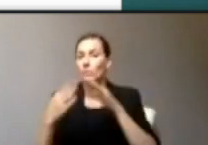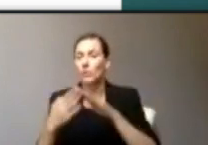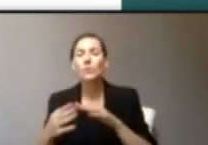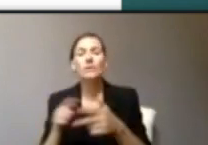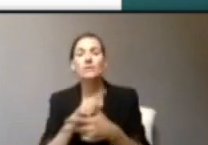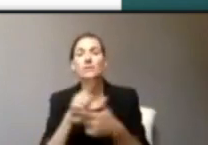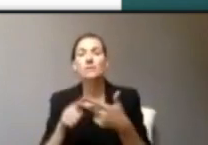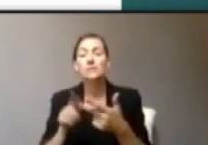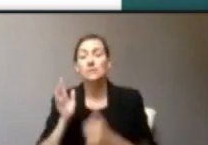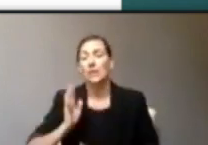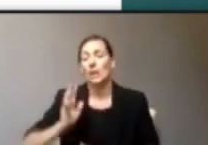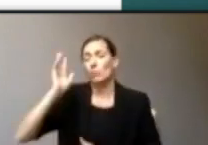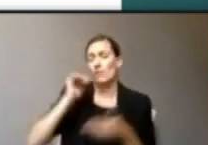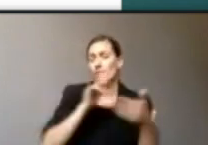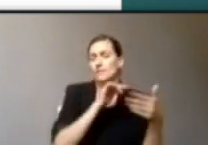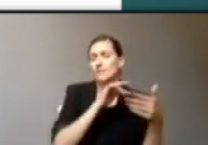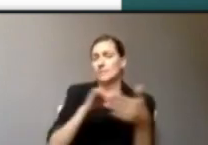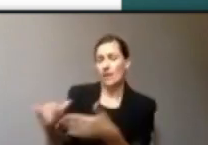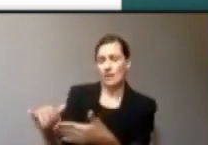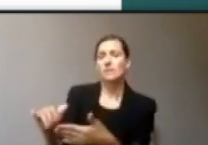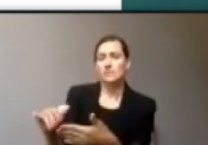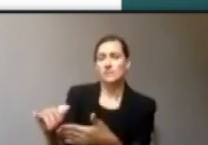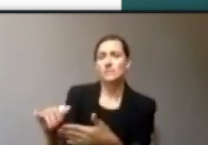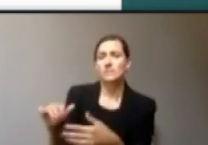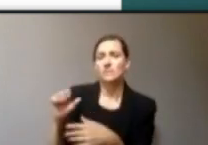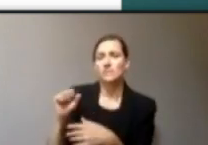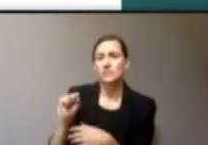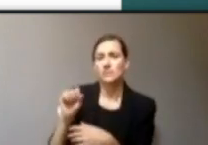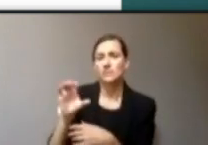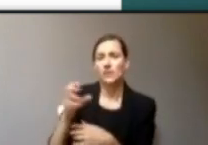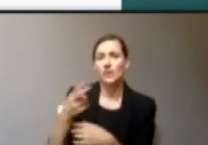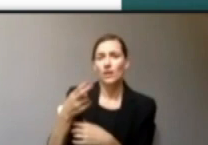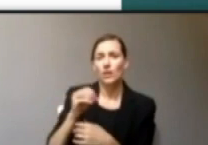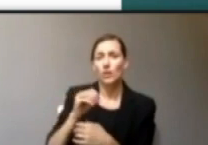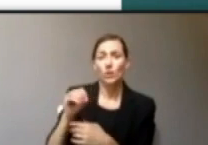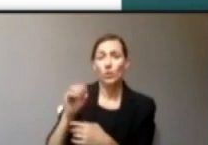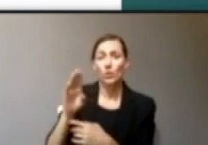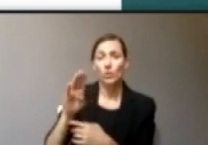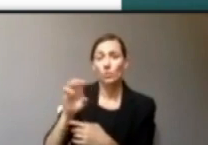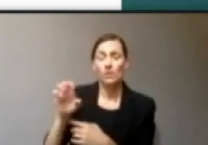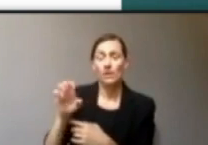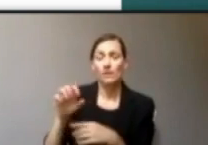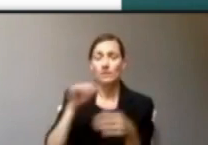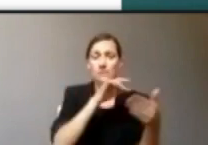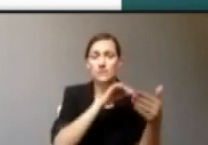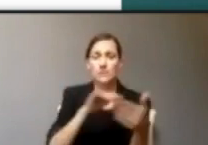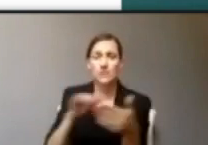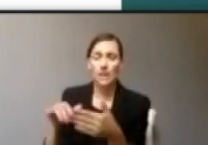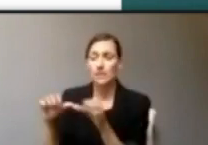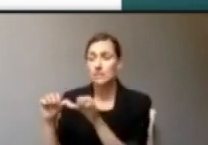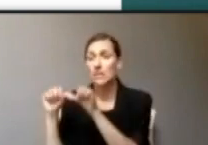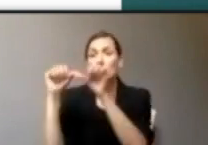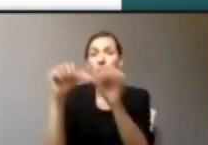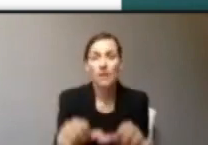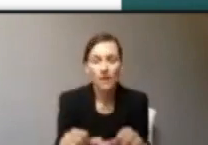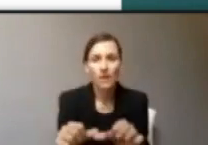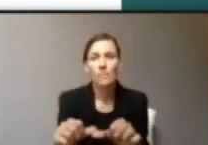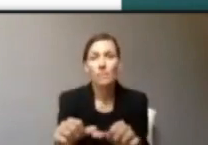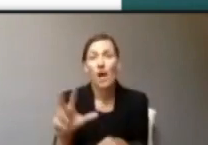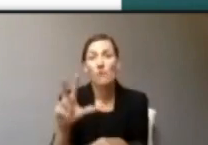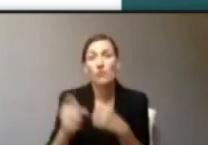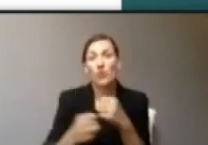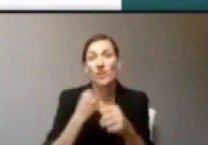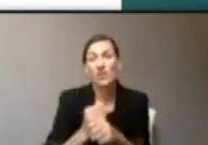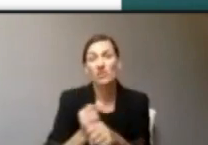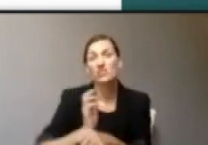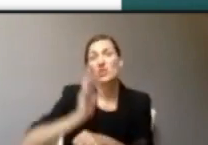being the critical periods and what we call the Scooby study, which is a longitudinal study that actually started recruiting 3 decades ago.